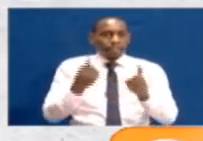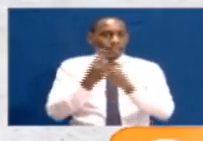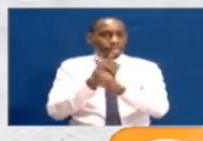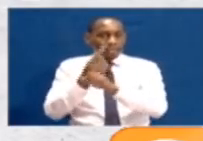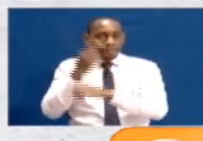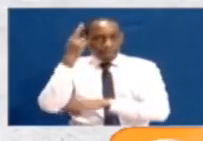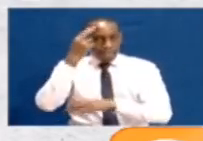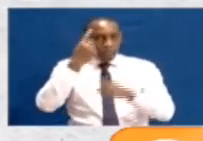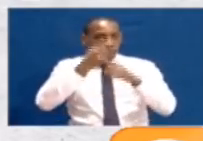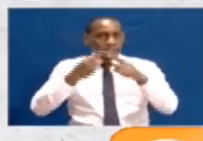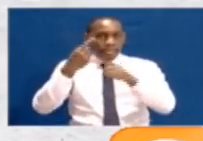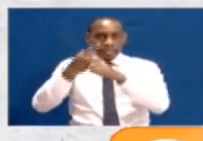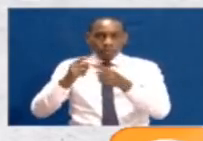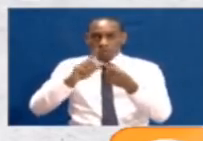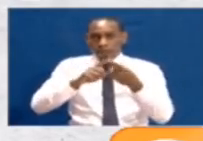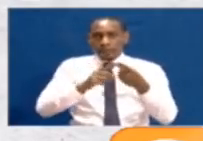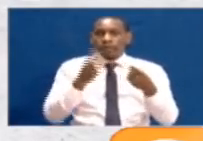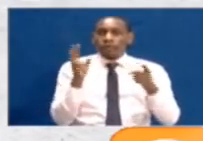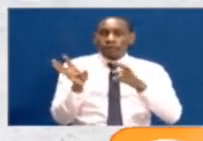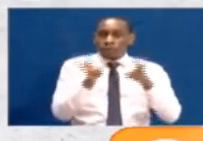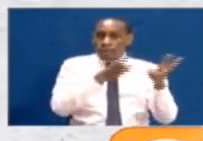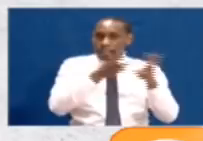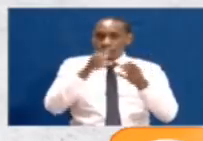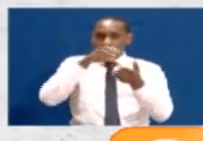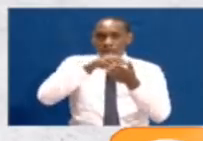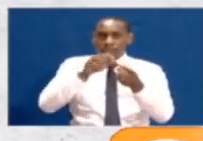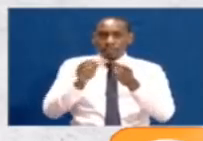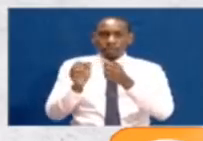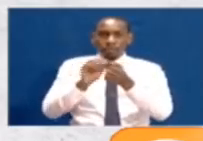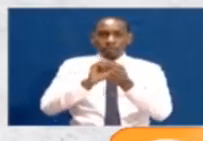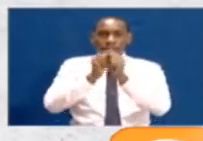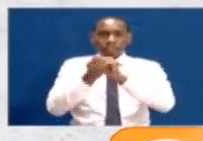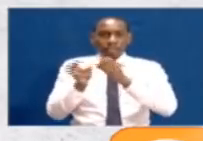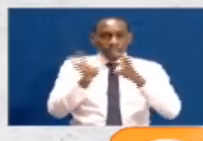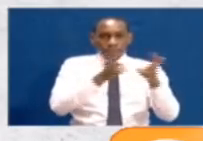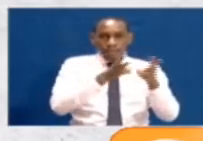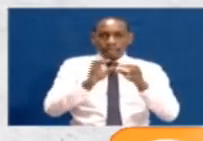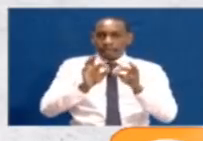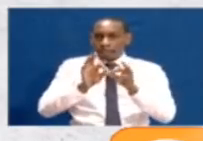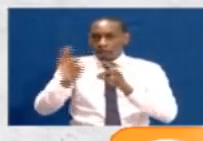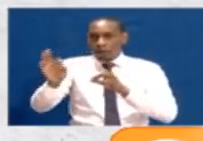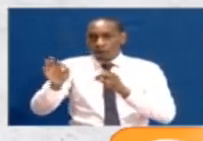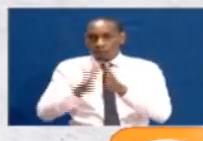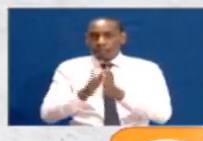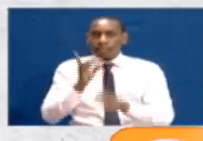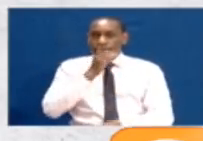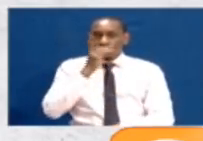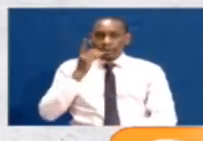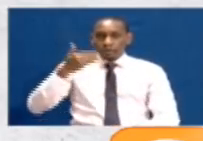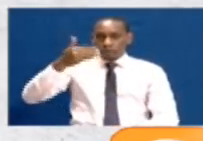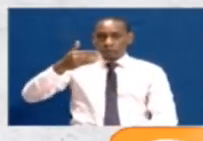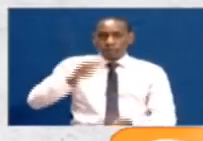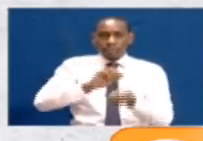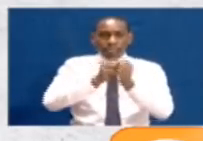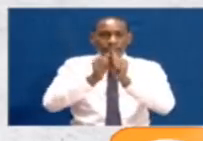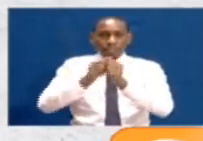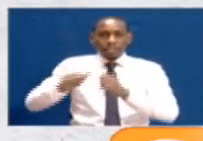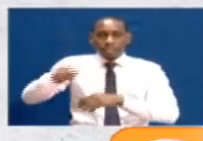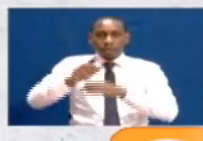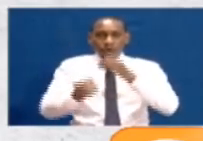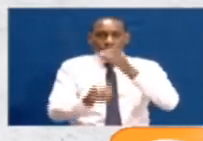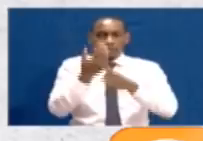the years were adverse weather conditions and climate change, prolonged or recurrent droughts, shifts in local